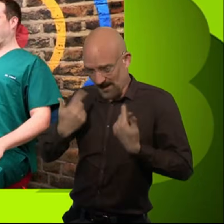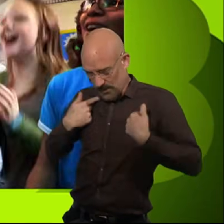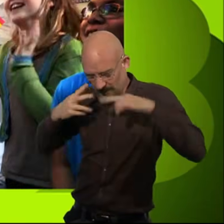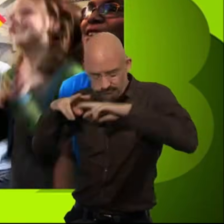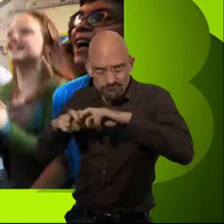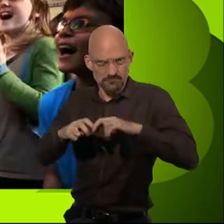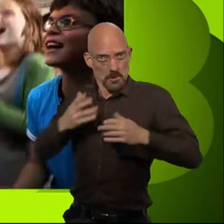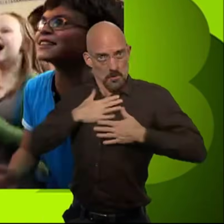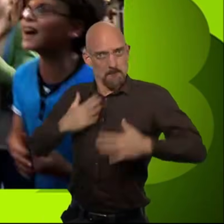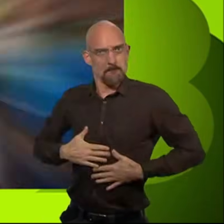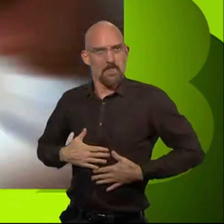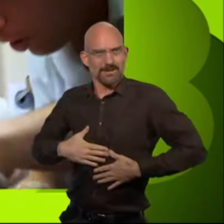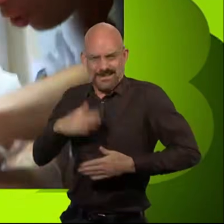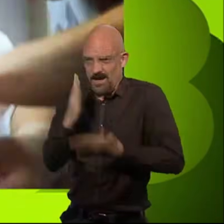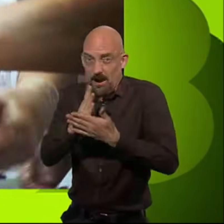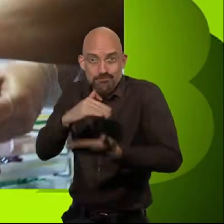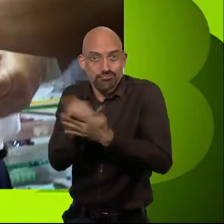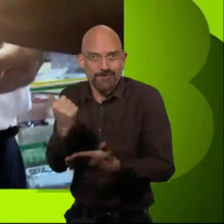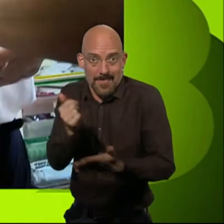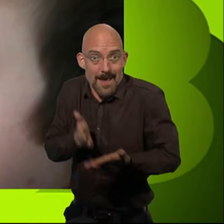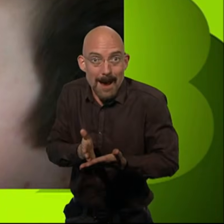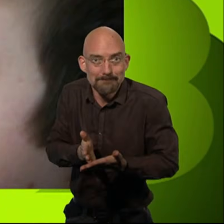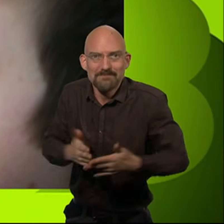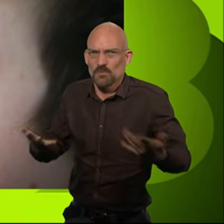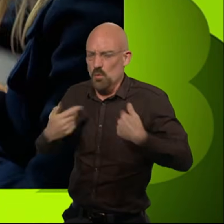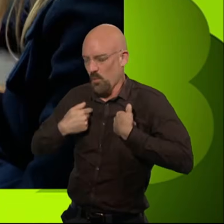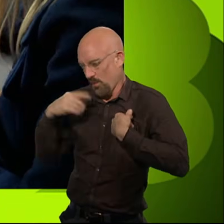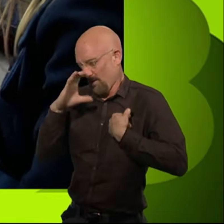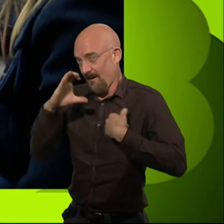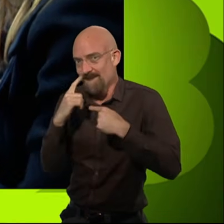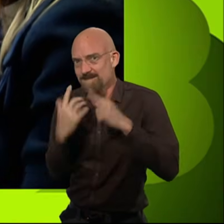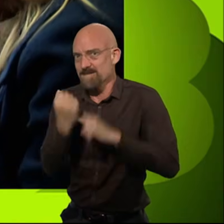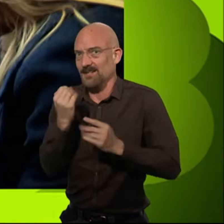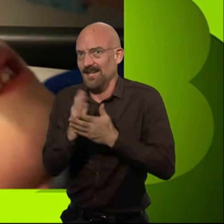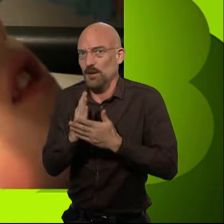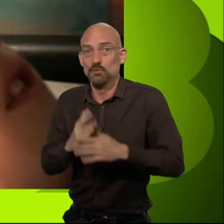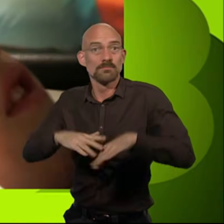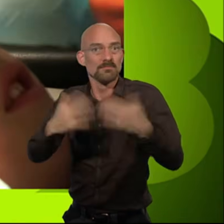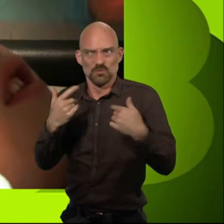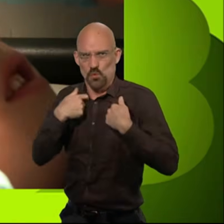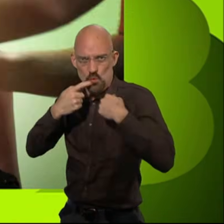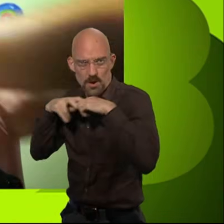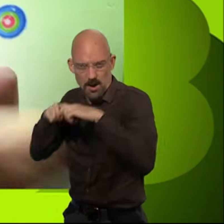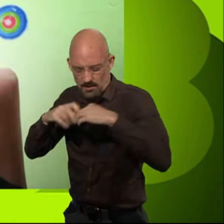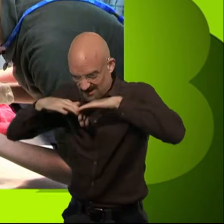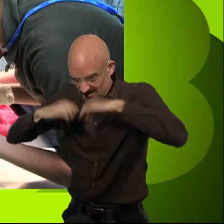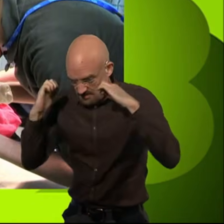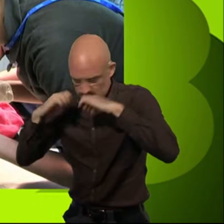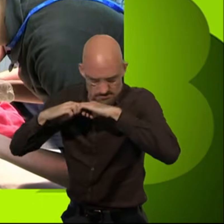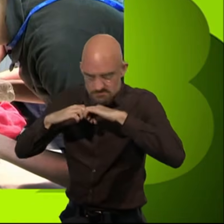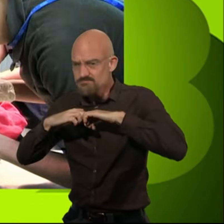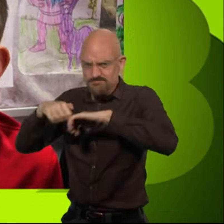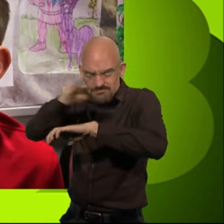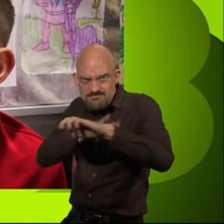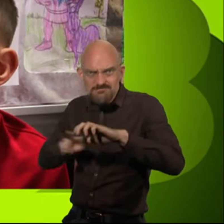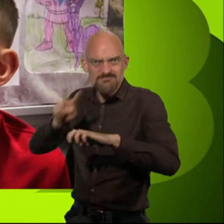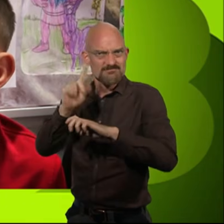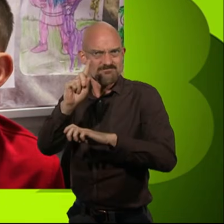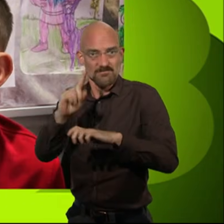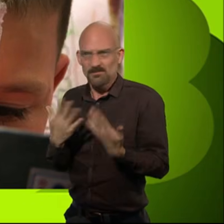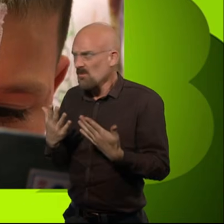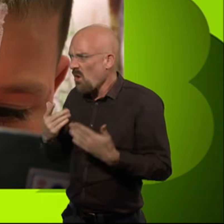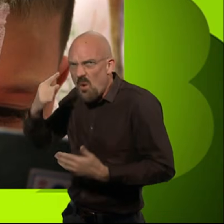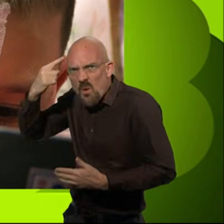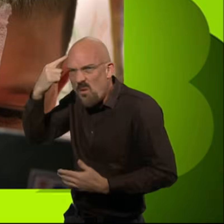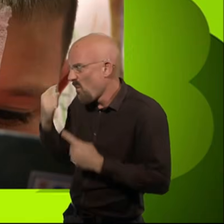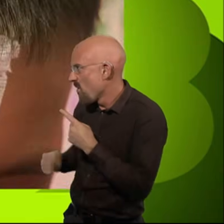body really is? Well, now's the time to find out. We'll be uncovering the ins and outs of what you're made of. I've got a